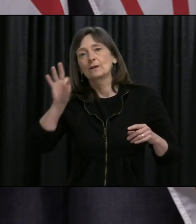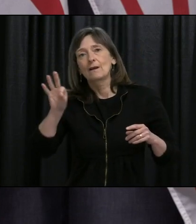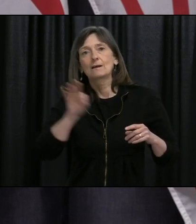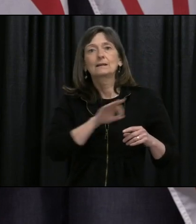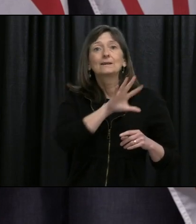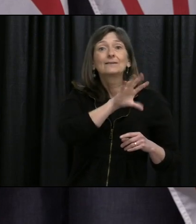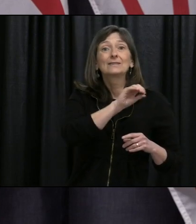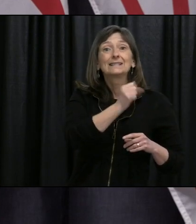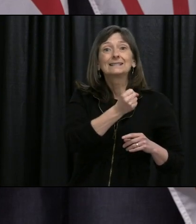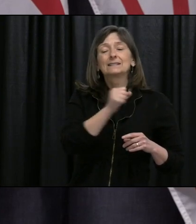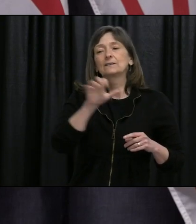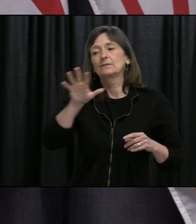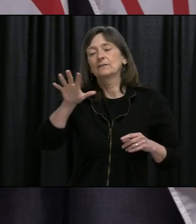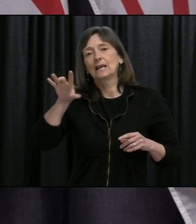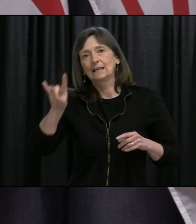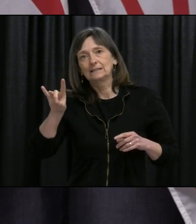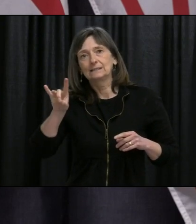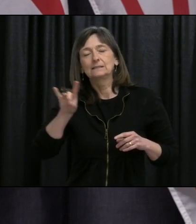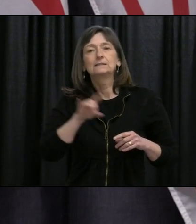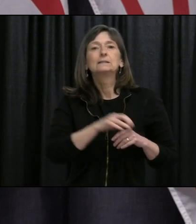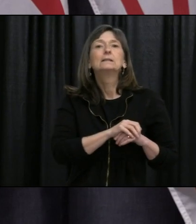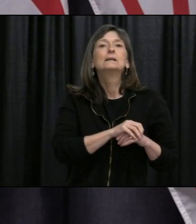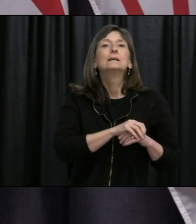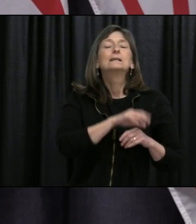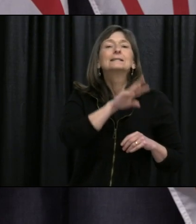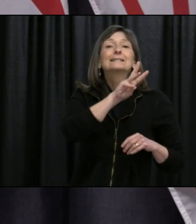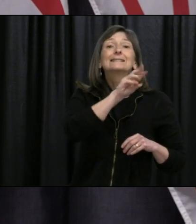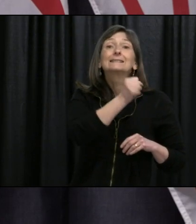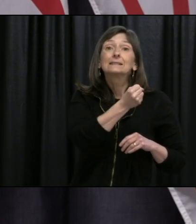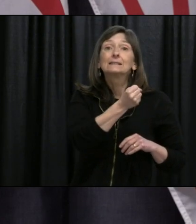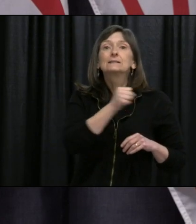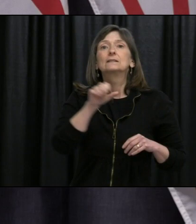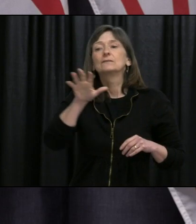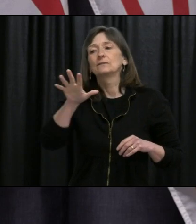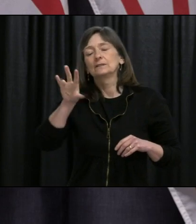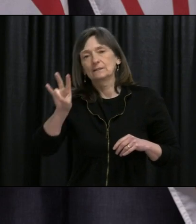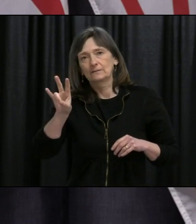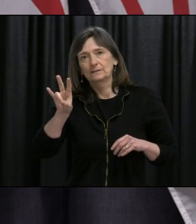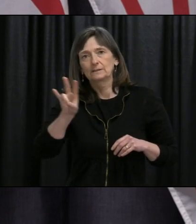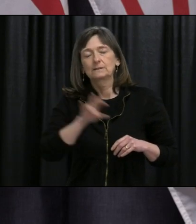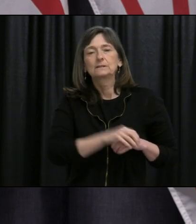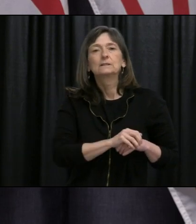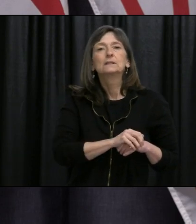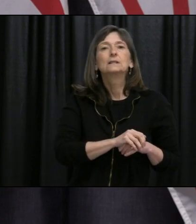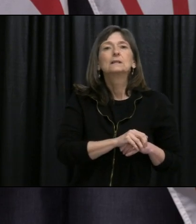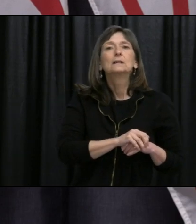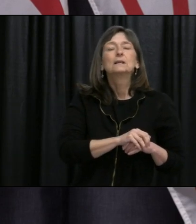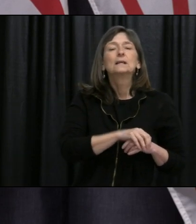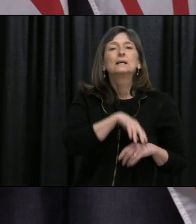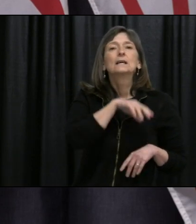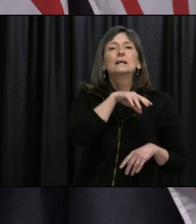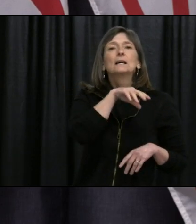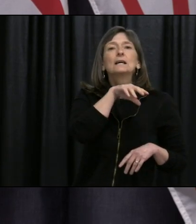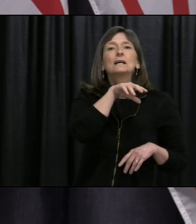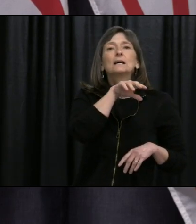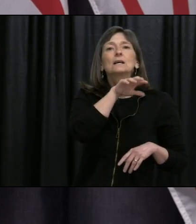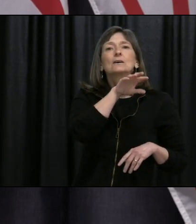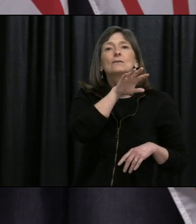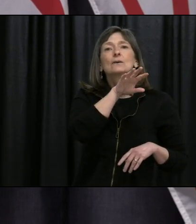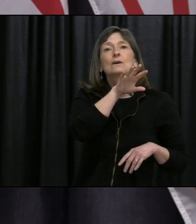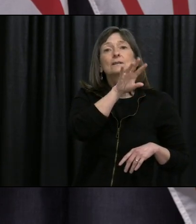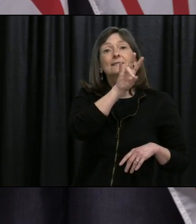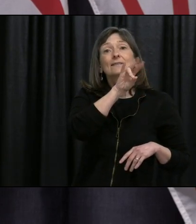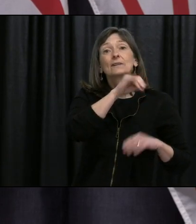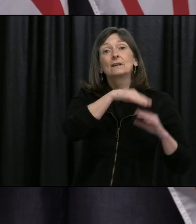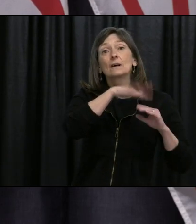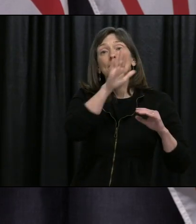49, 58 between 50 and 59, 57 between 60 and 69, and 47